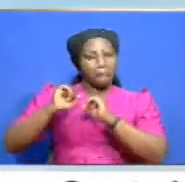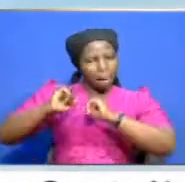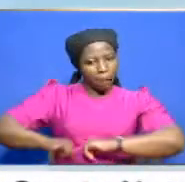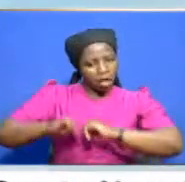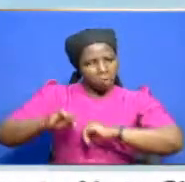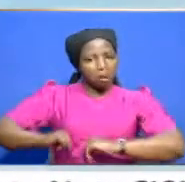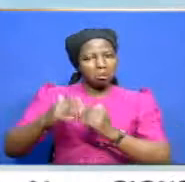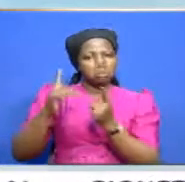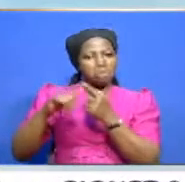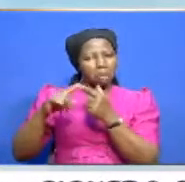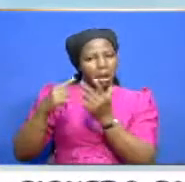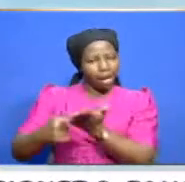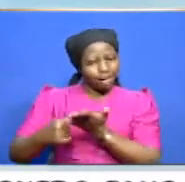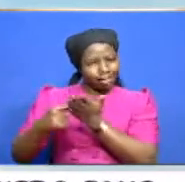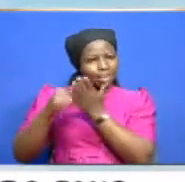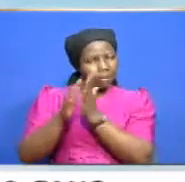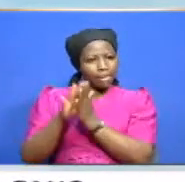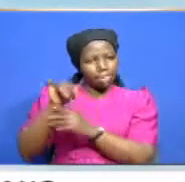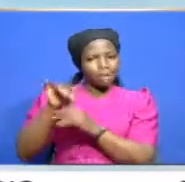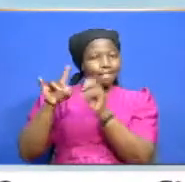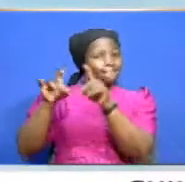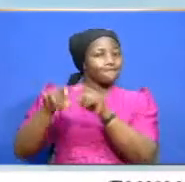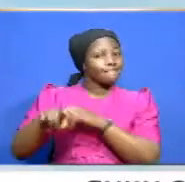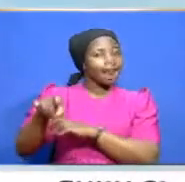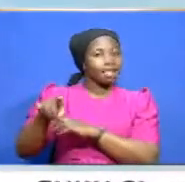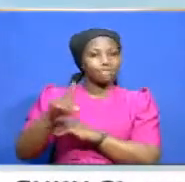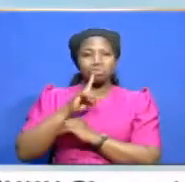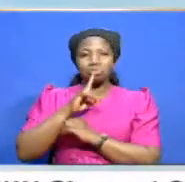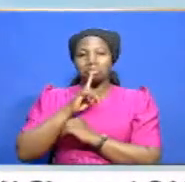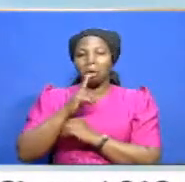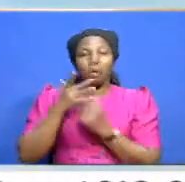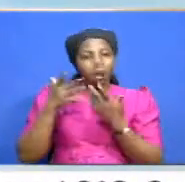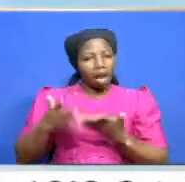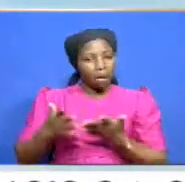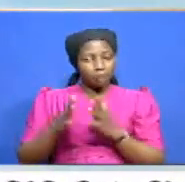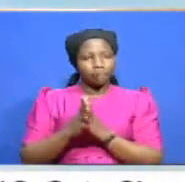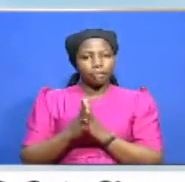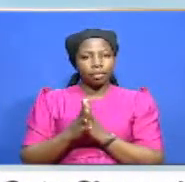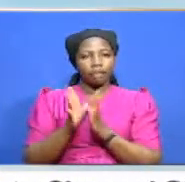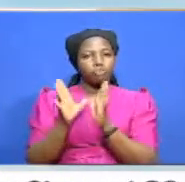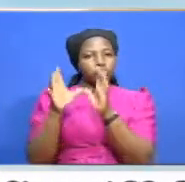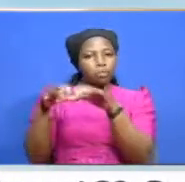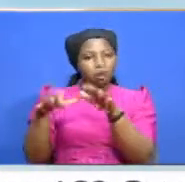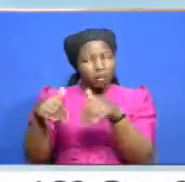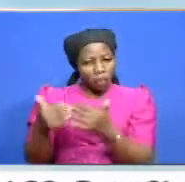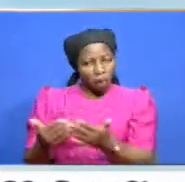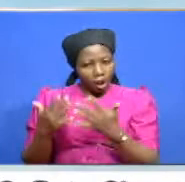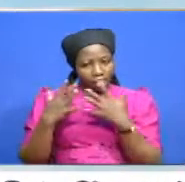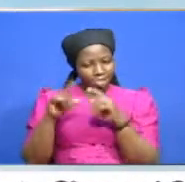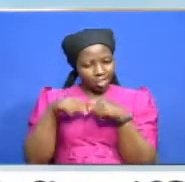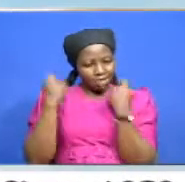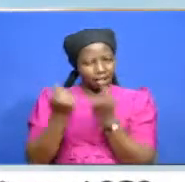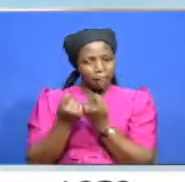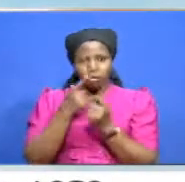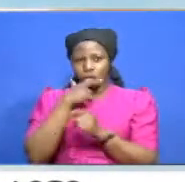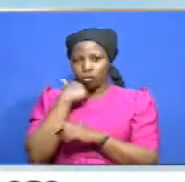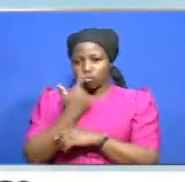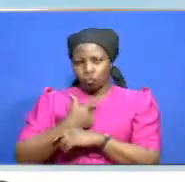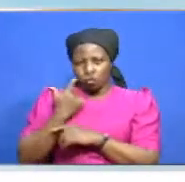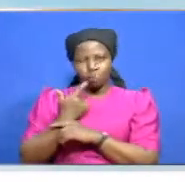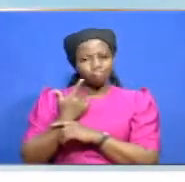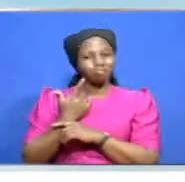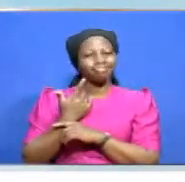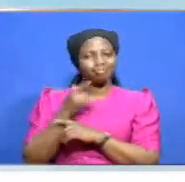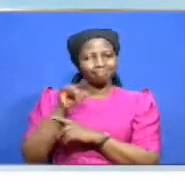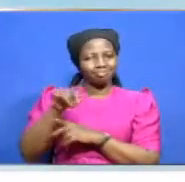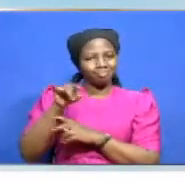therefore, what is there is that the people, the category or cohort of those who are terribly disadvantaged are